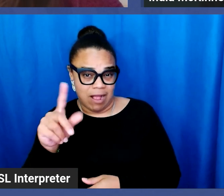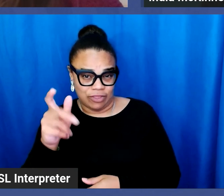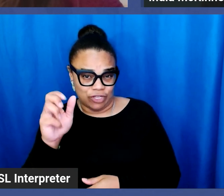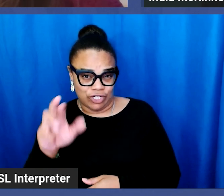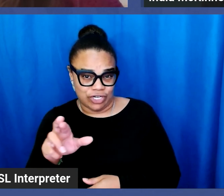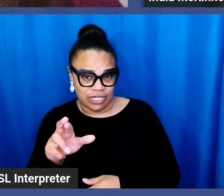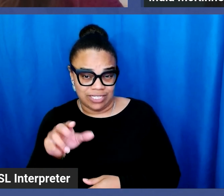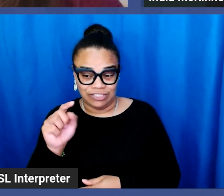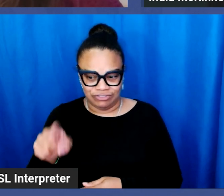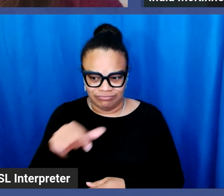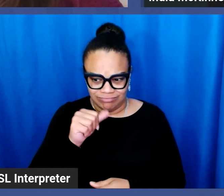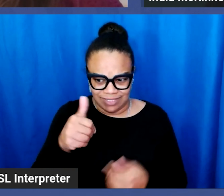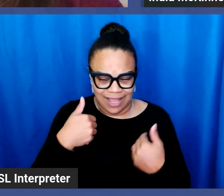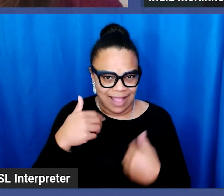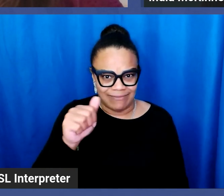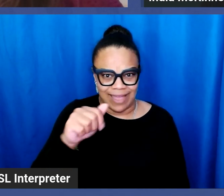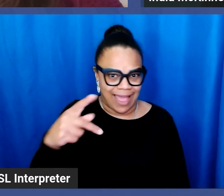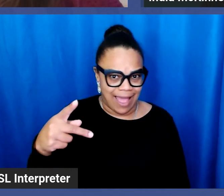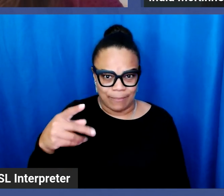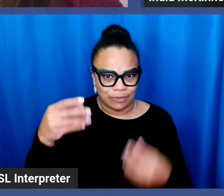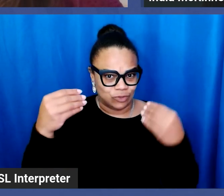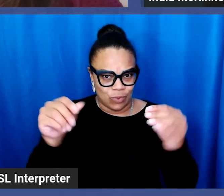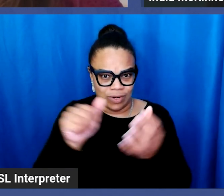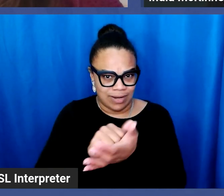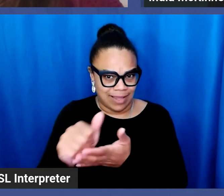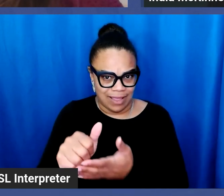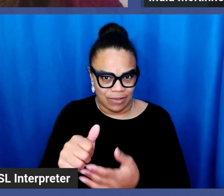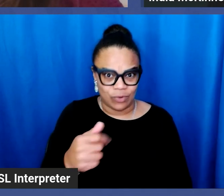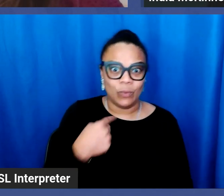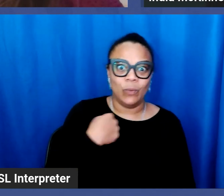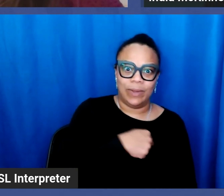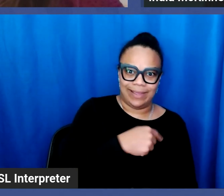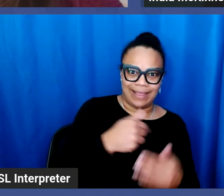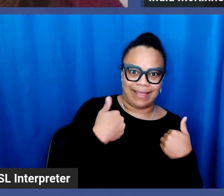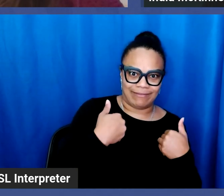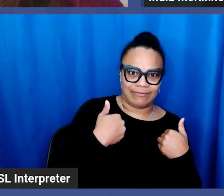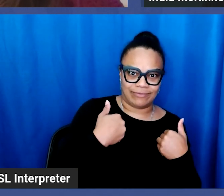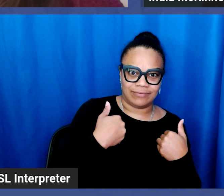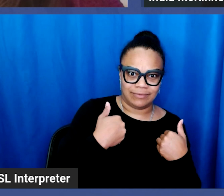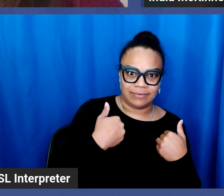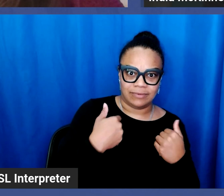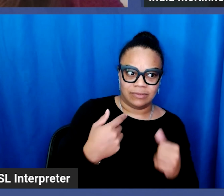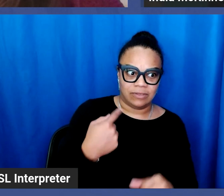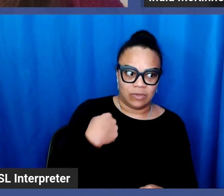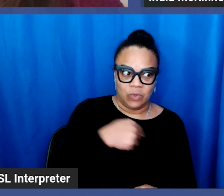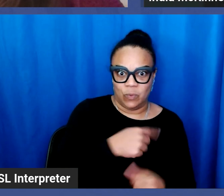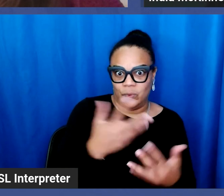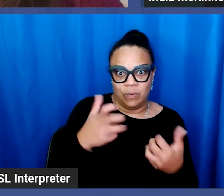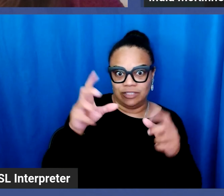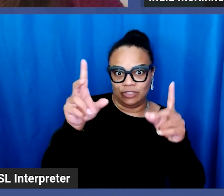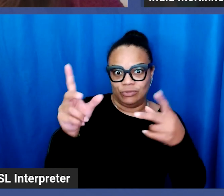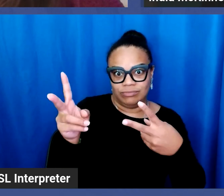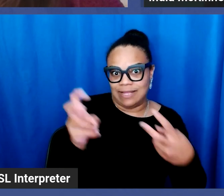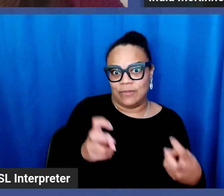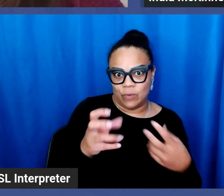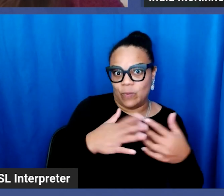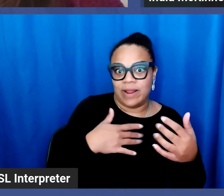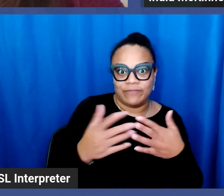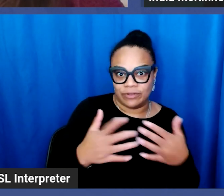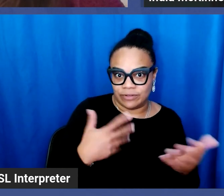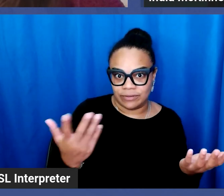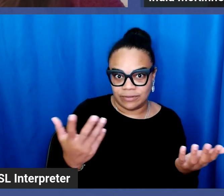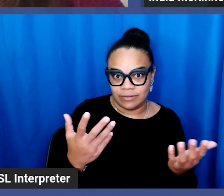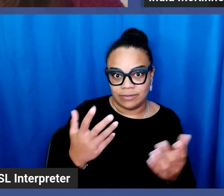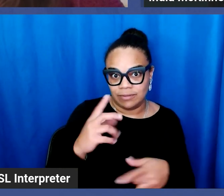account. We do. We're grown-ups. We're going to download whatever. And if she wants to, and again, like when we